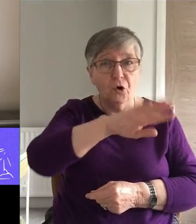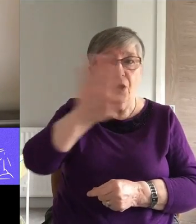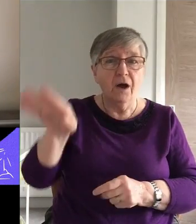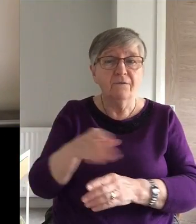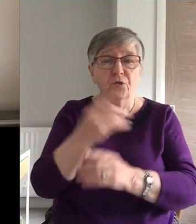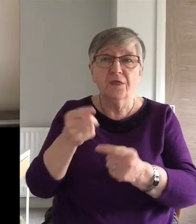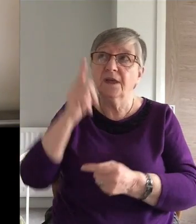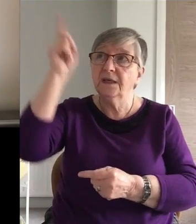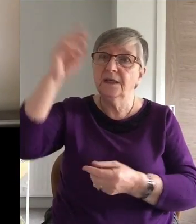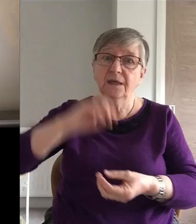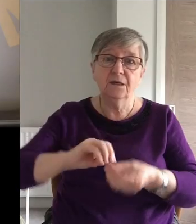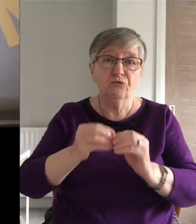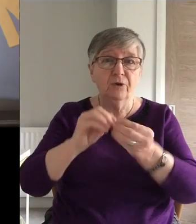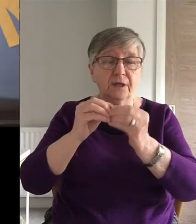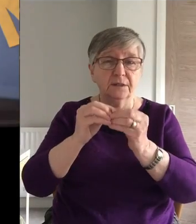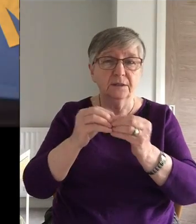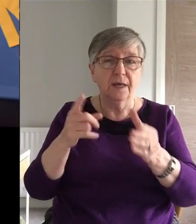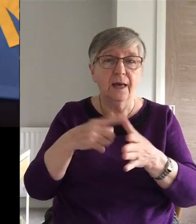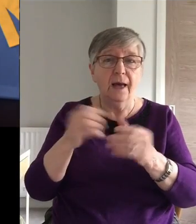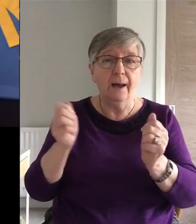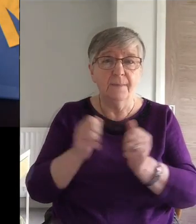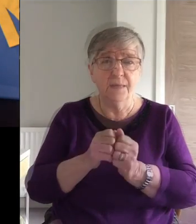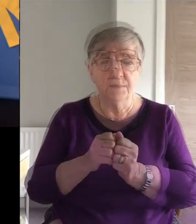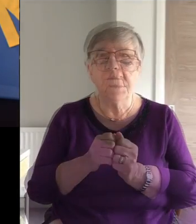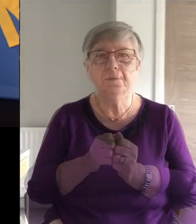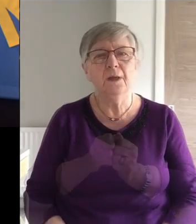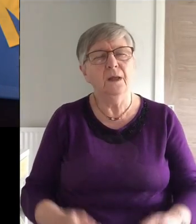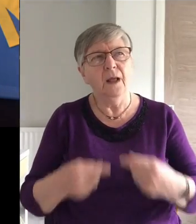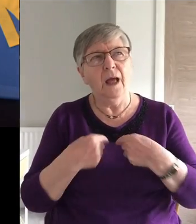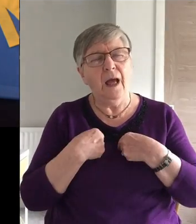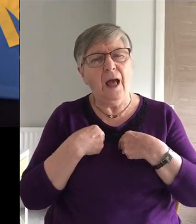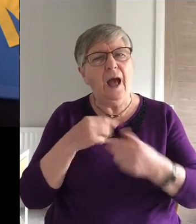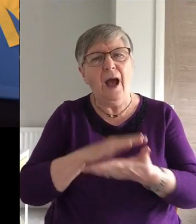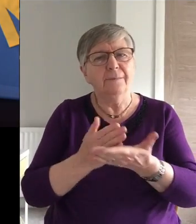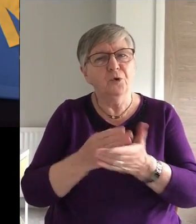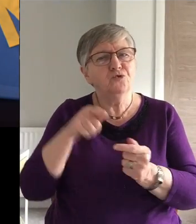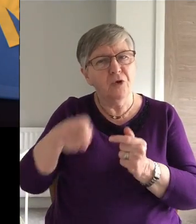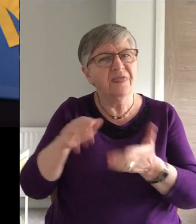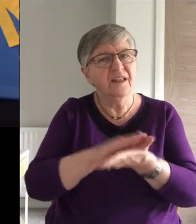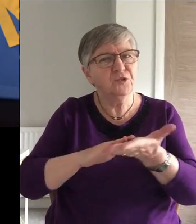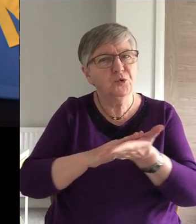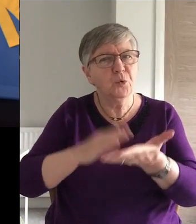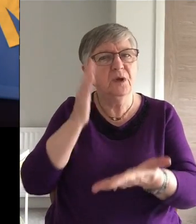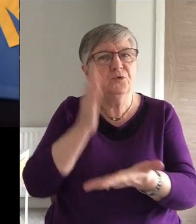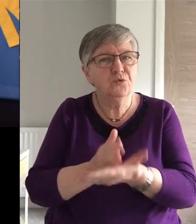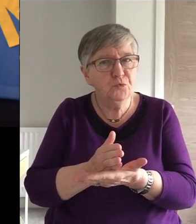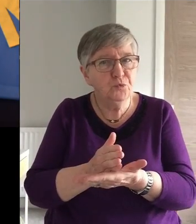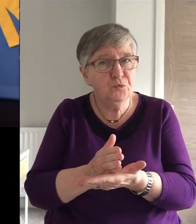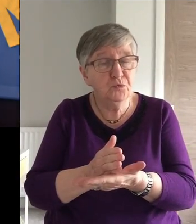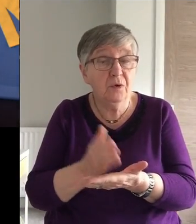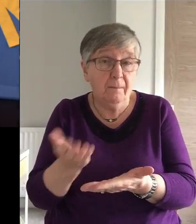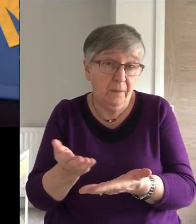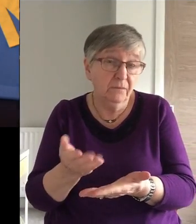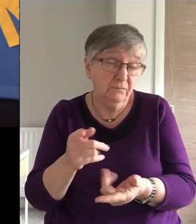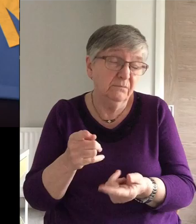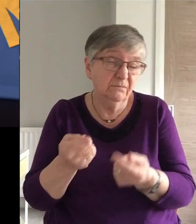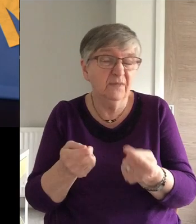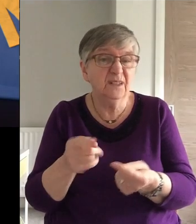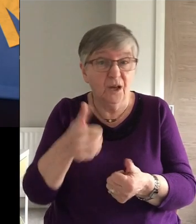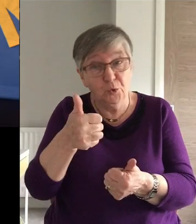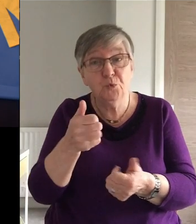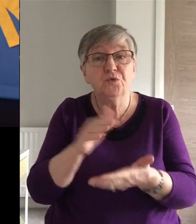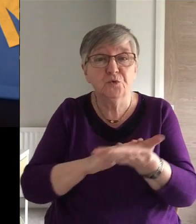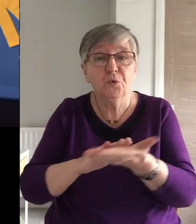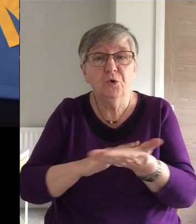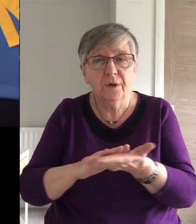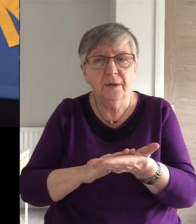created. Amen. I can be sure that this is a true story, because people make things up, but it makes a point